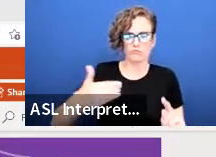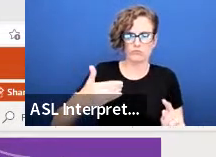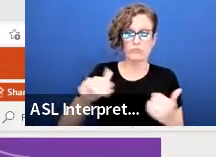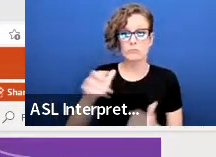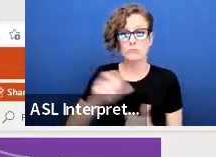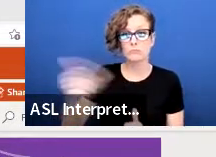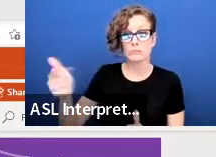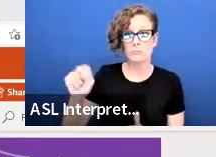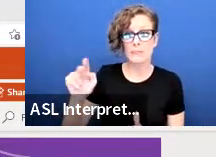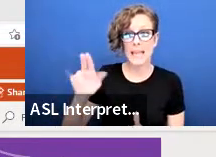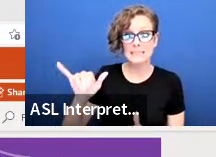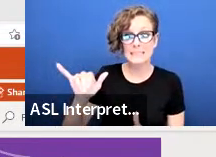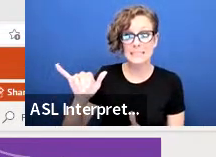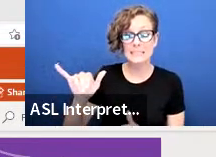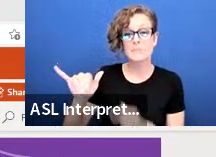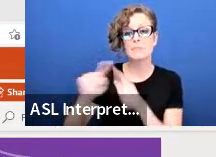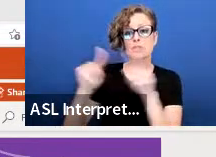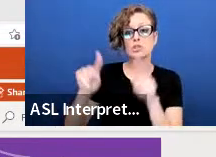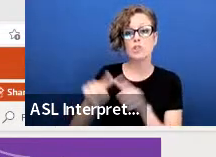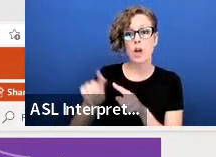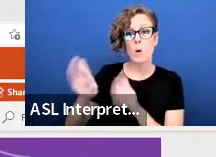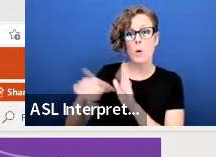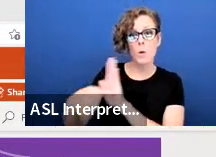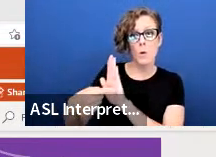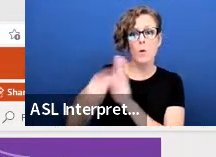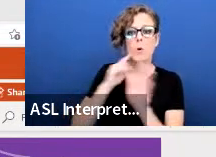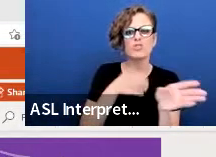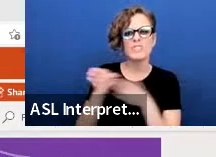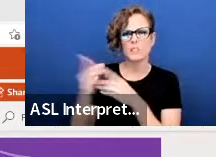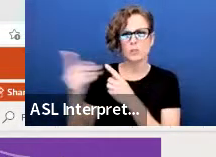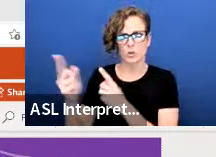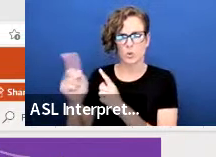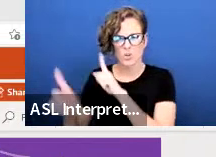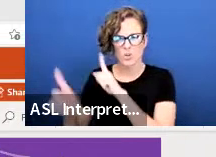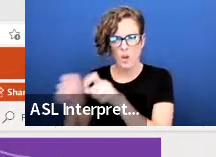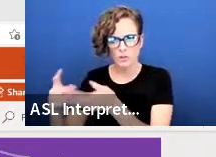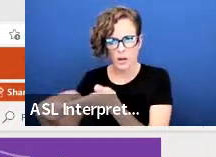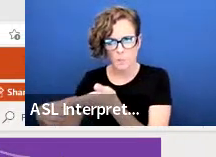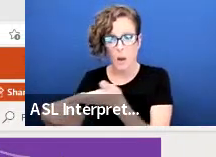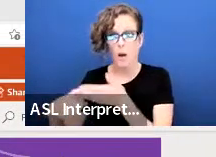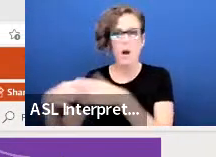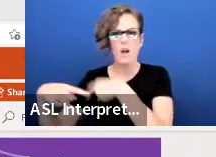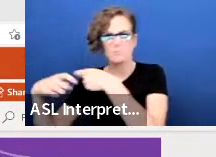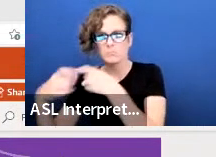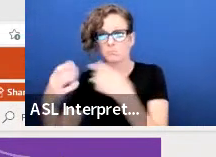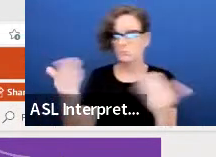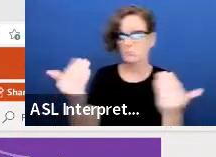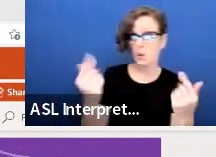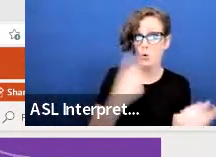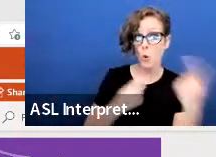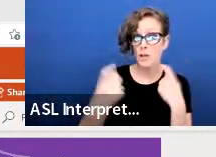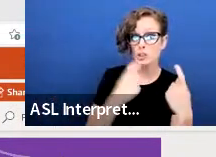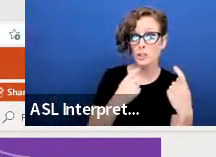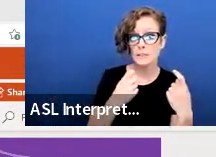share your screen, we can transition to the questions. Does anybody have any questions about that before we move on to these specific